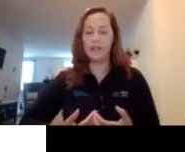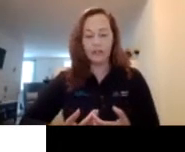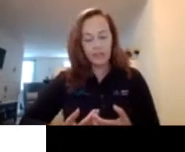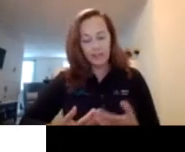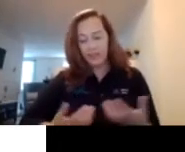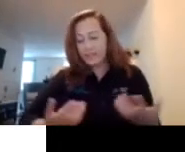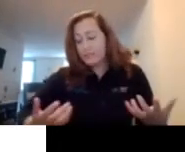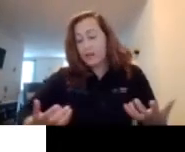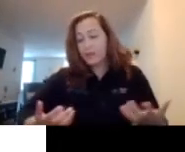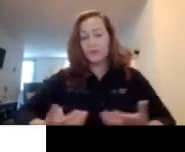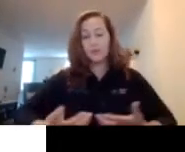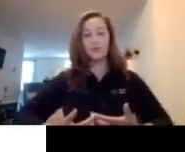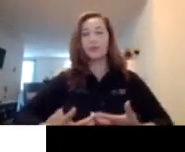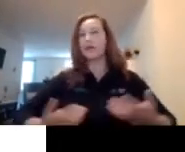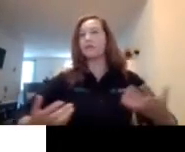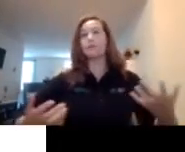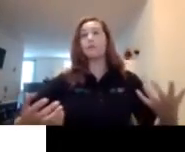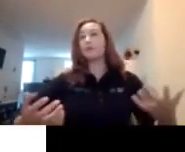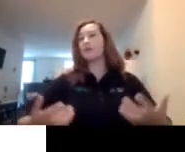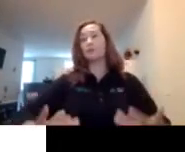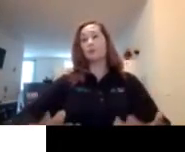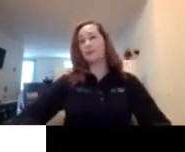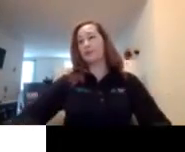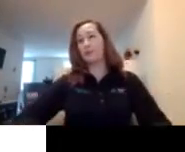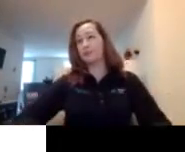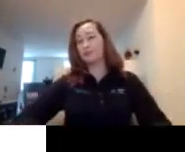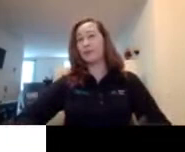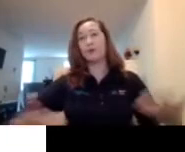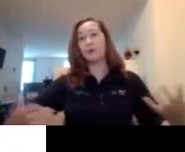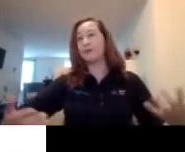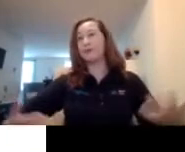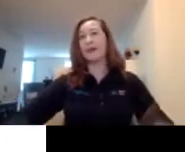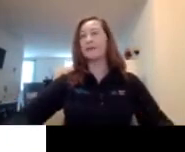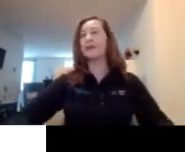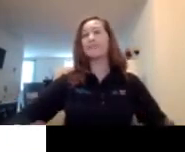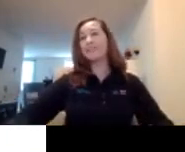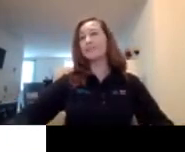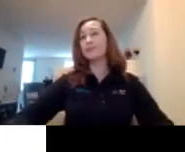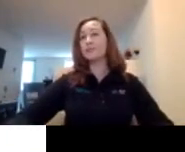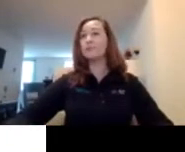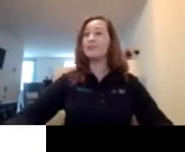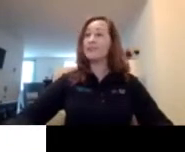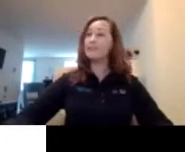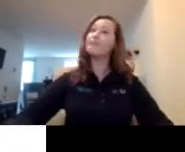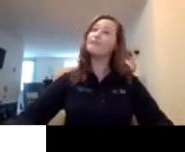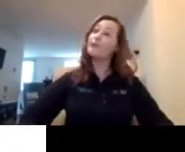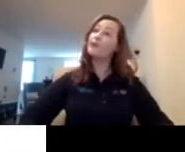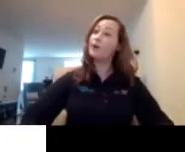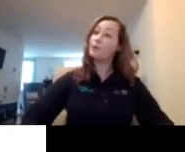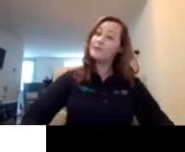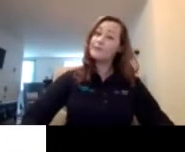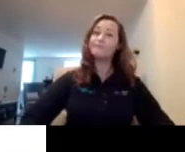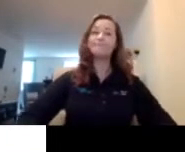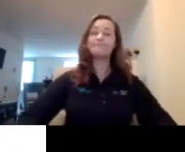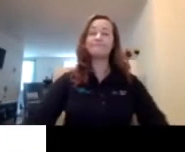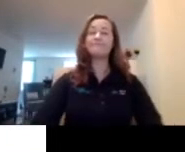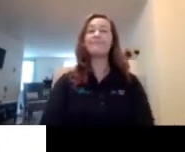participating a lot. And some others were like, what am I doing here? Am I really supposed to be here for 4